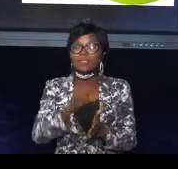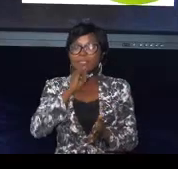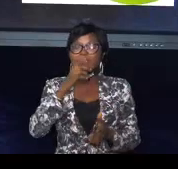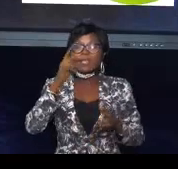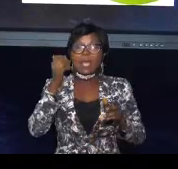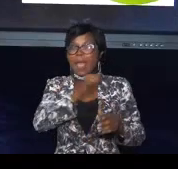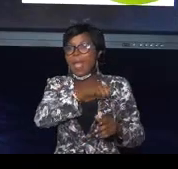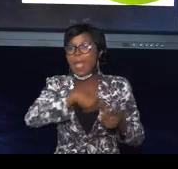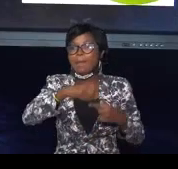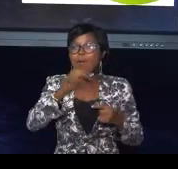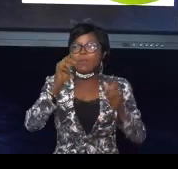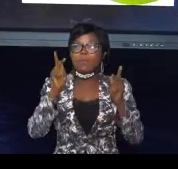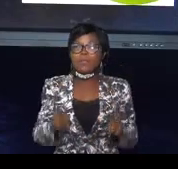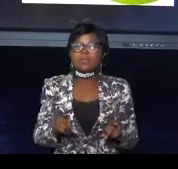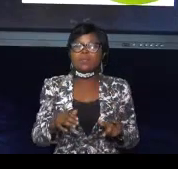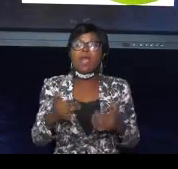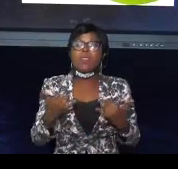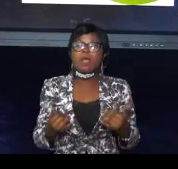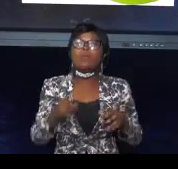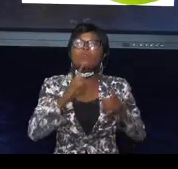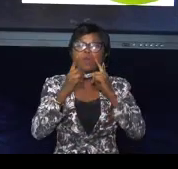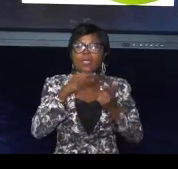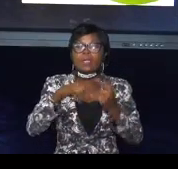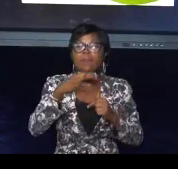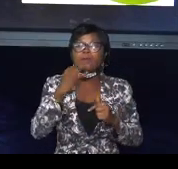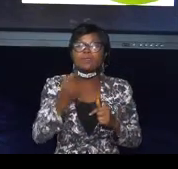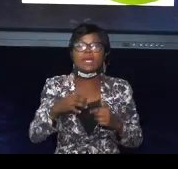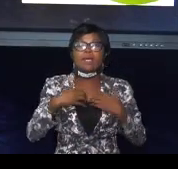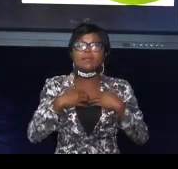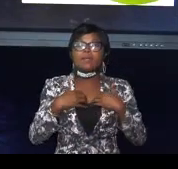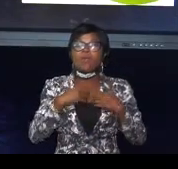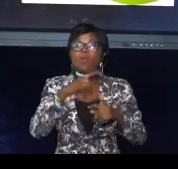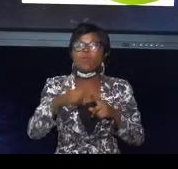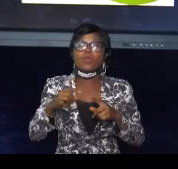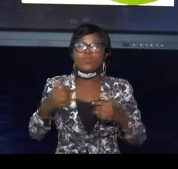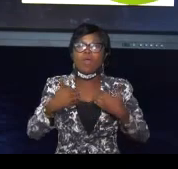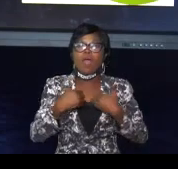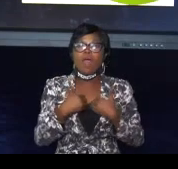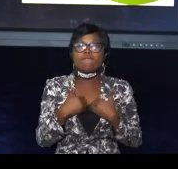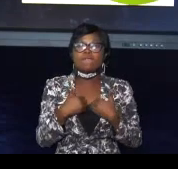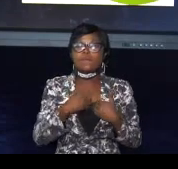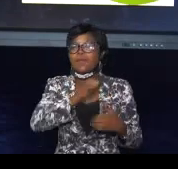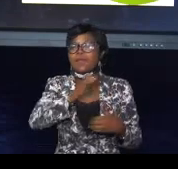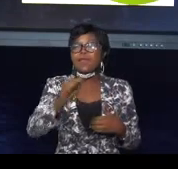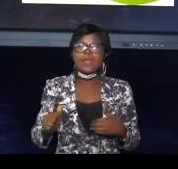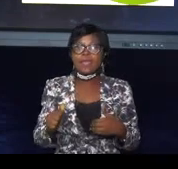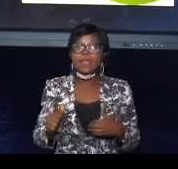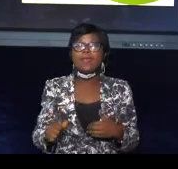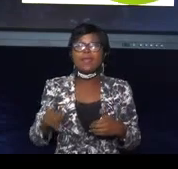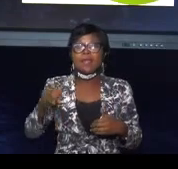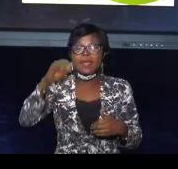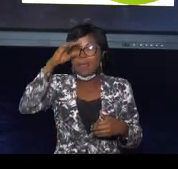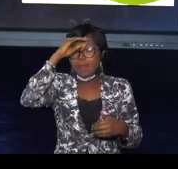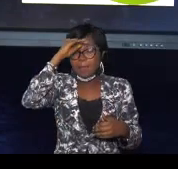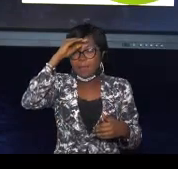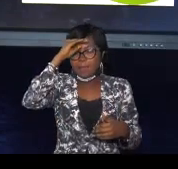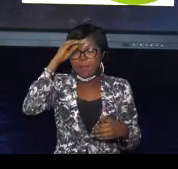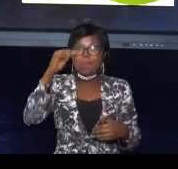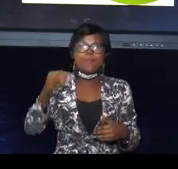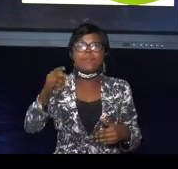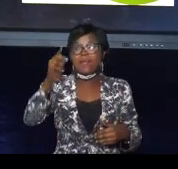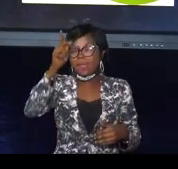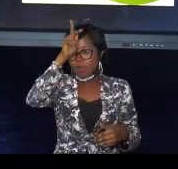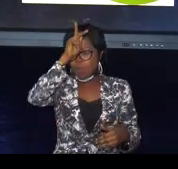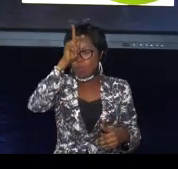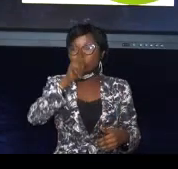That is about persons. Now talking about animals. When you have a he-goat, that